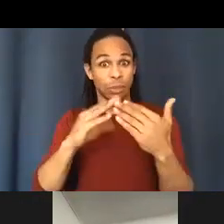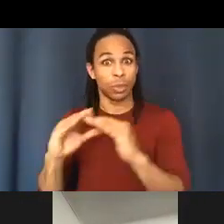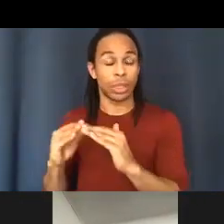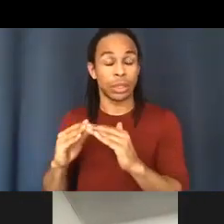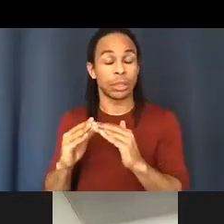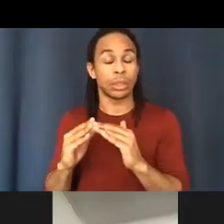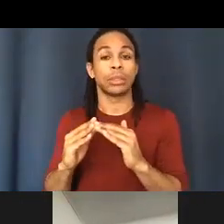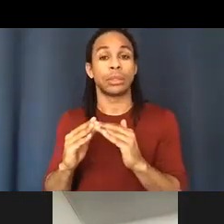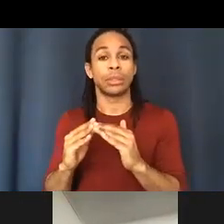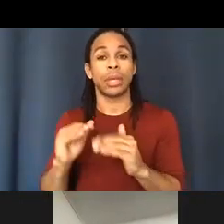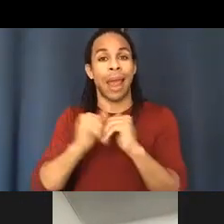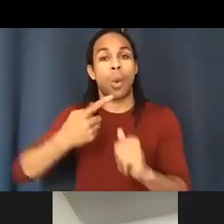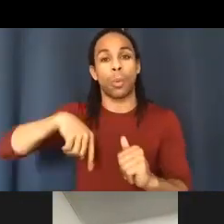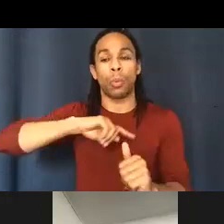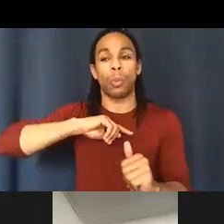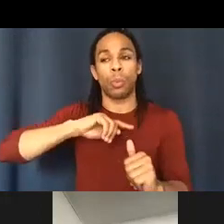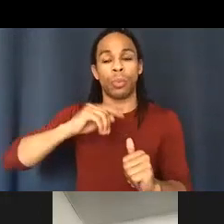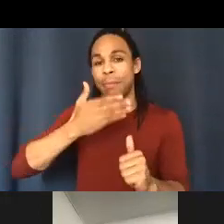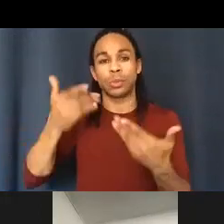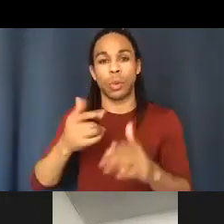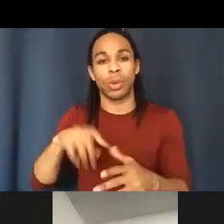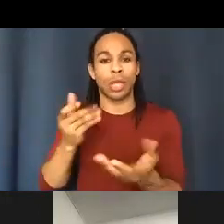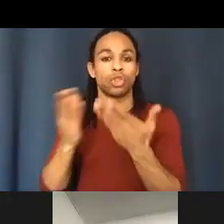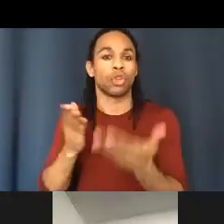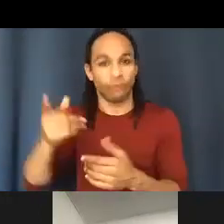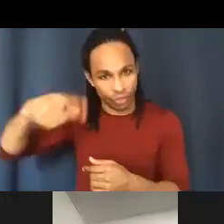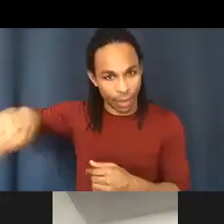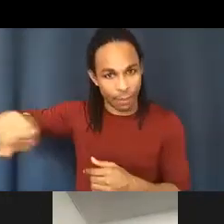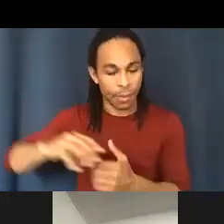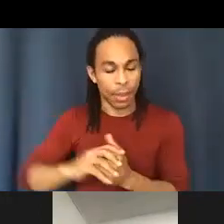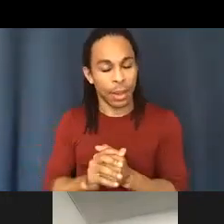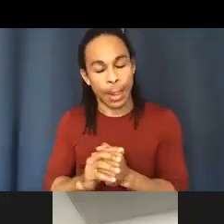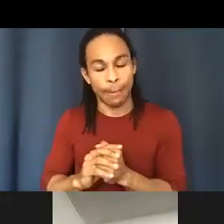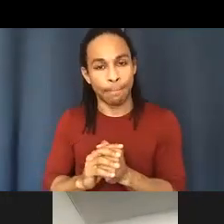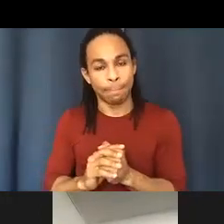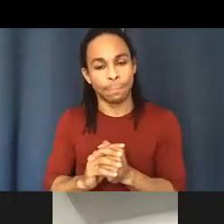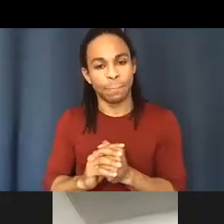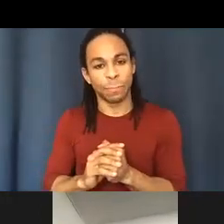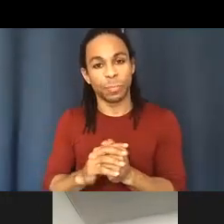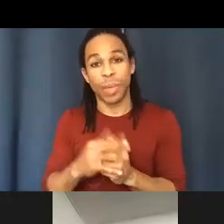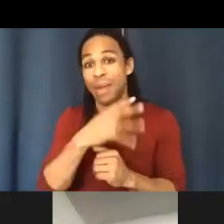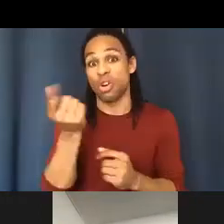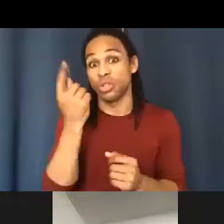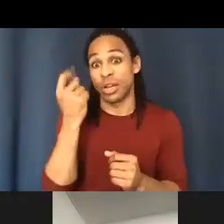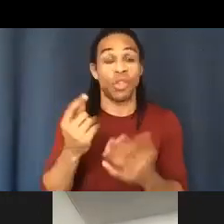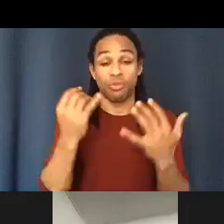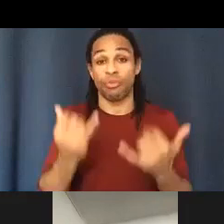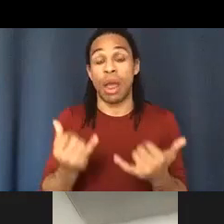forgotten, and that right now they are completely